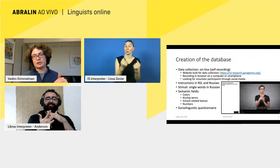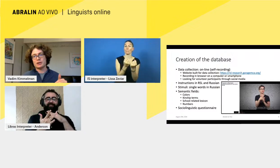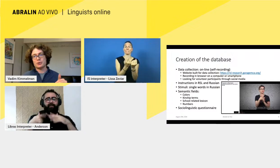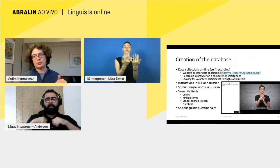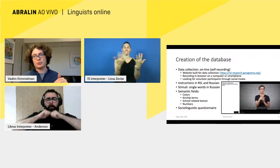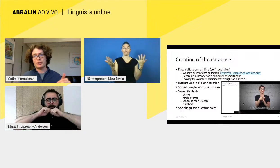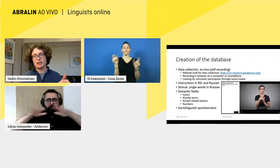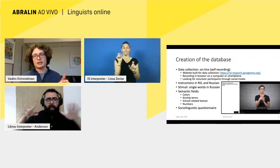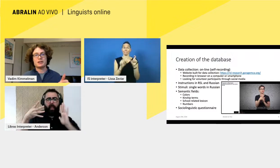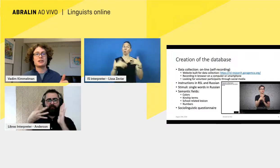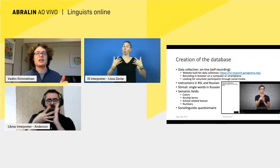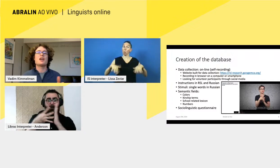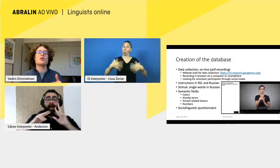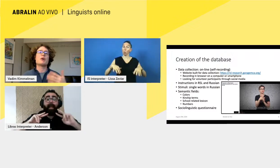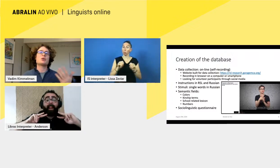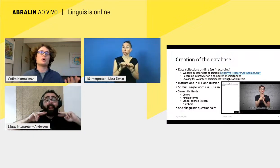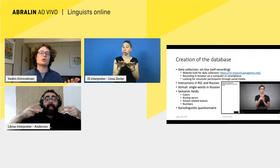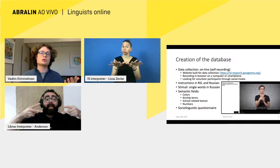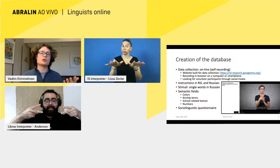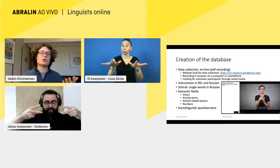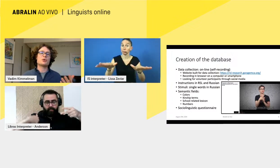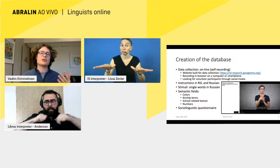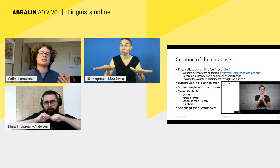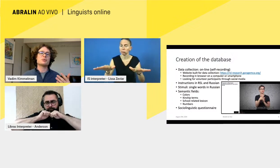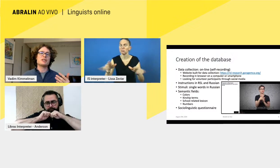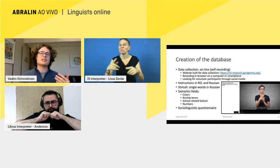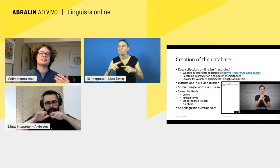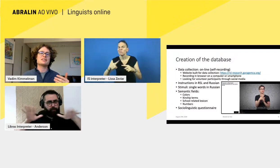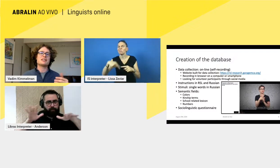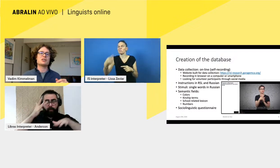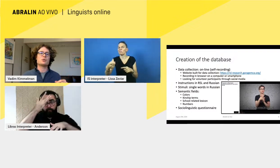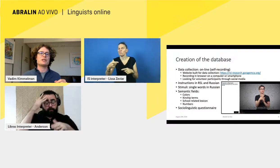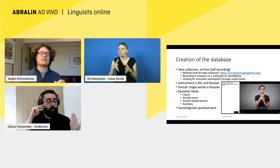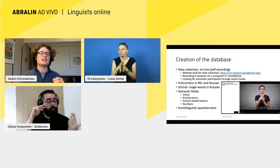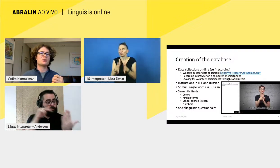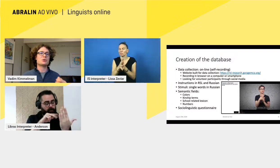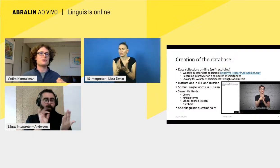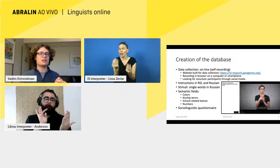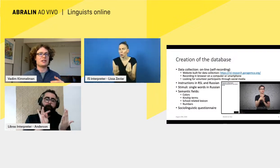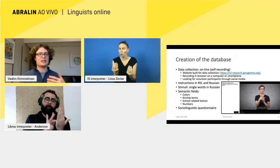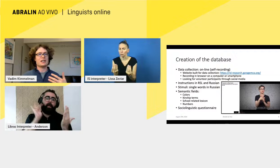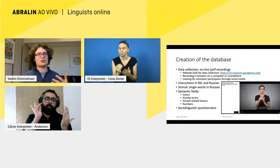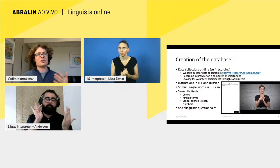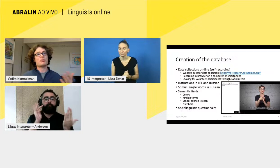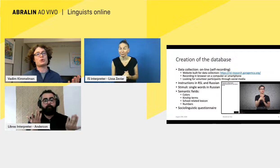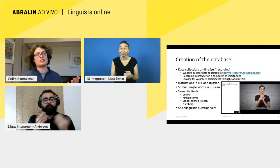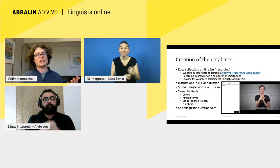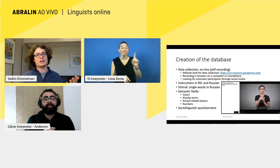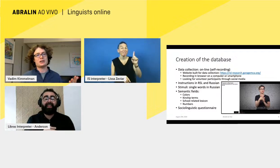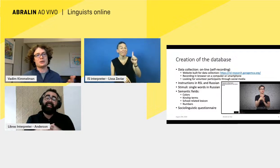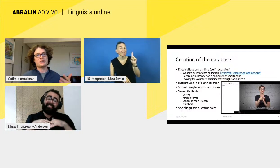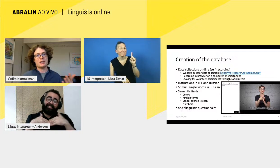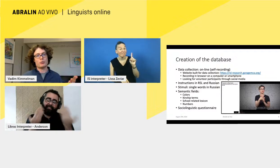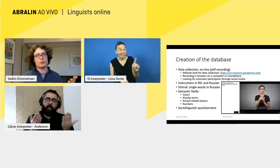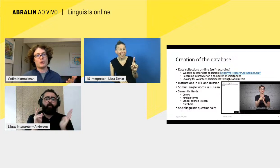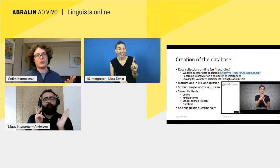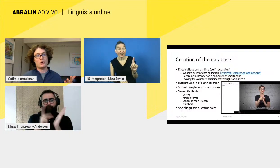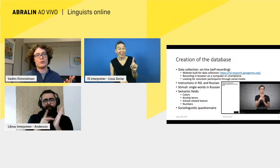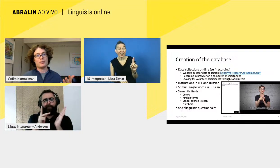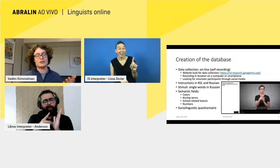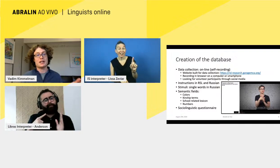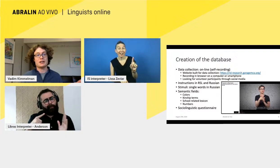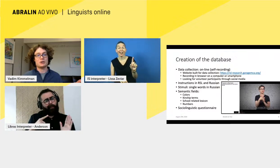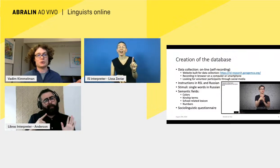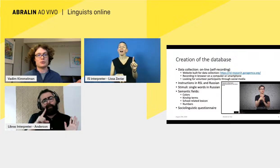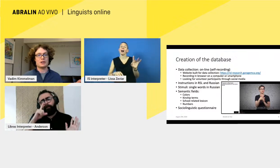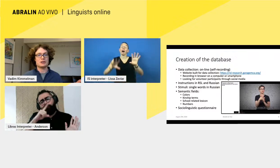as I will tell you a bit later. But also this means that we cannot really get a representative sample